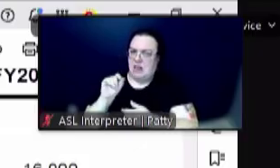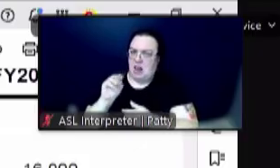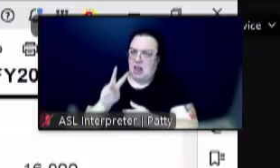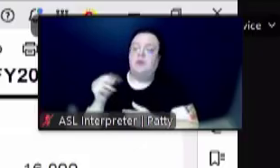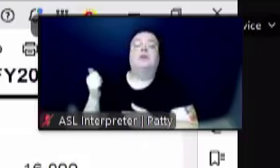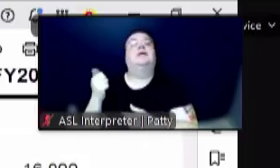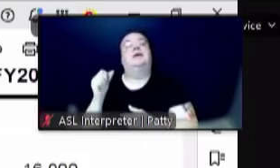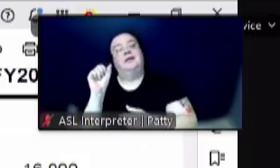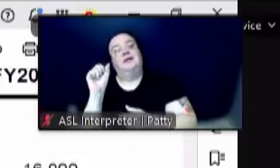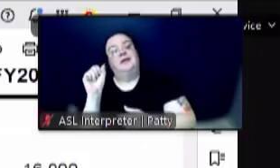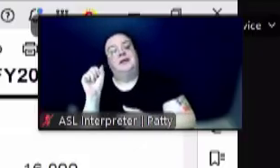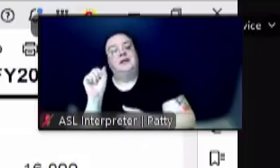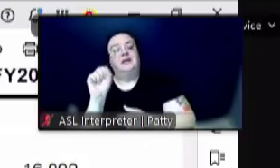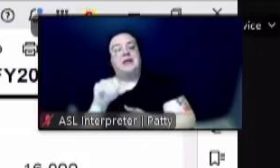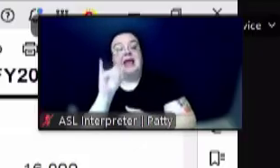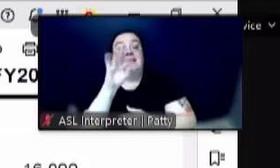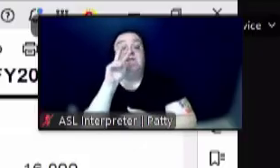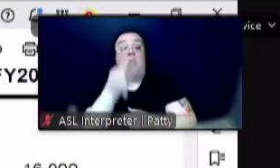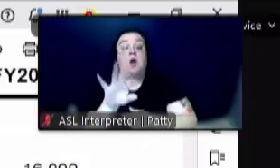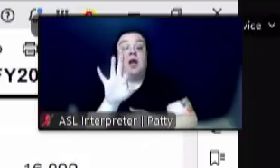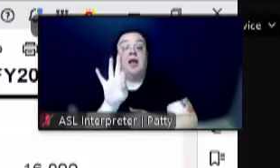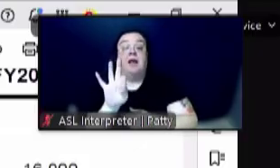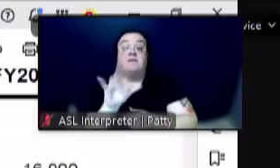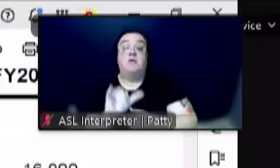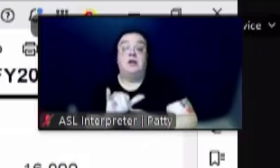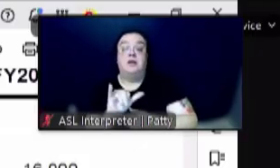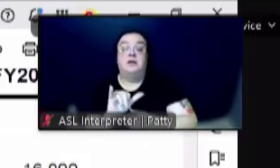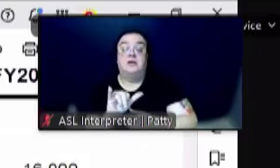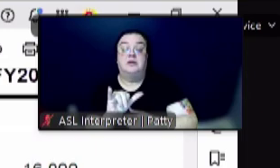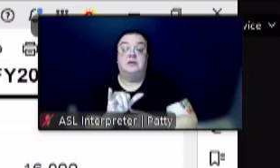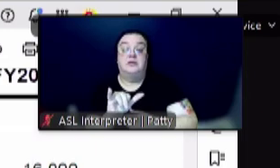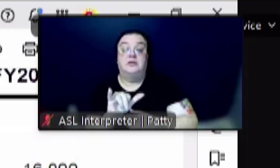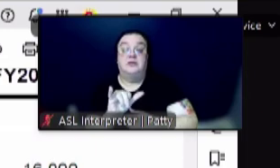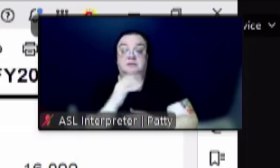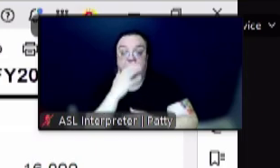Yeah, if you look at fiscal year.